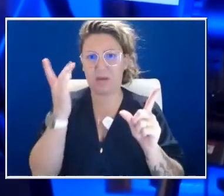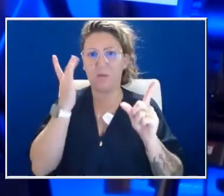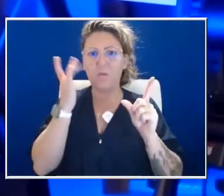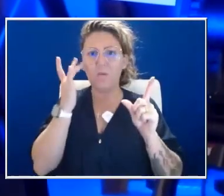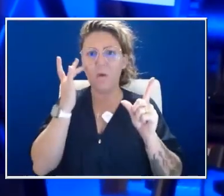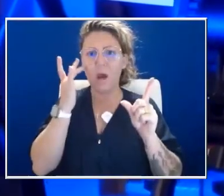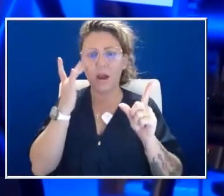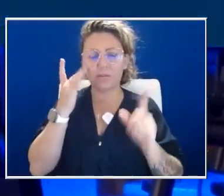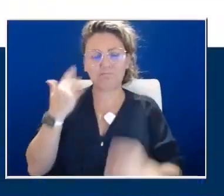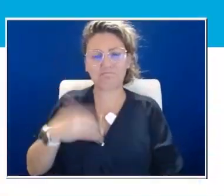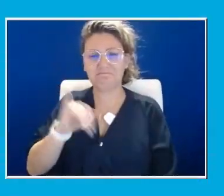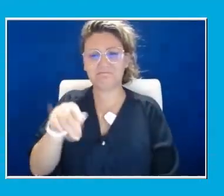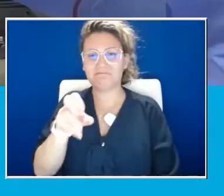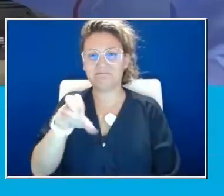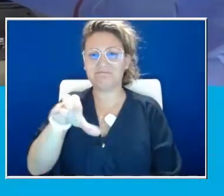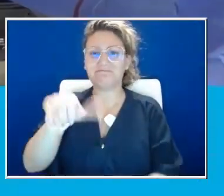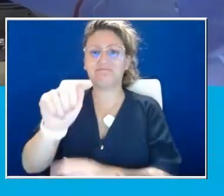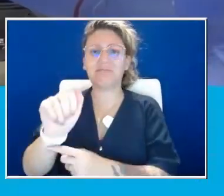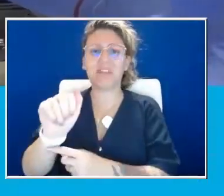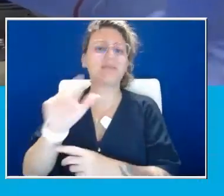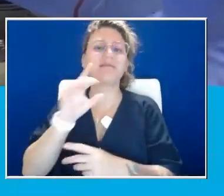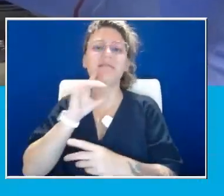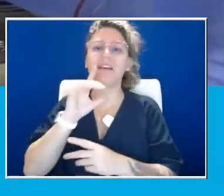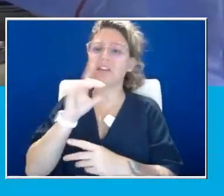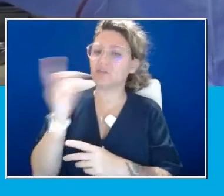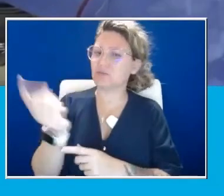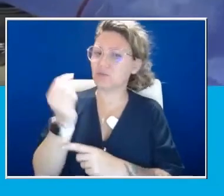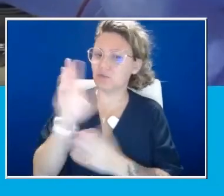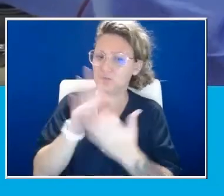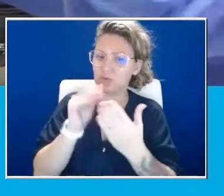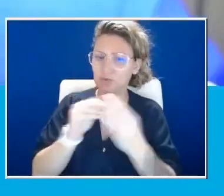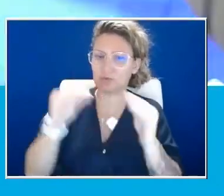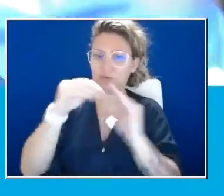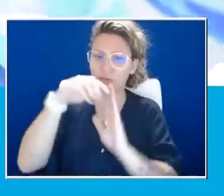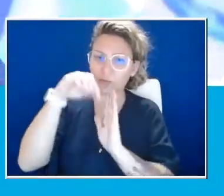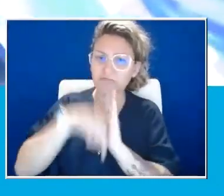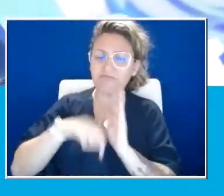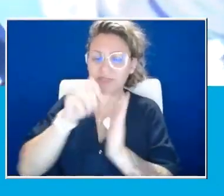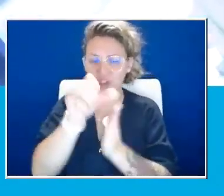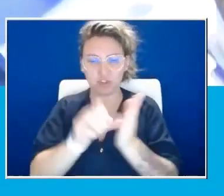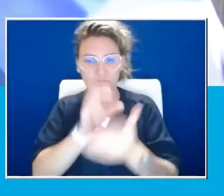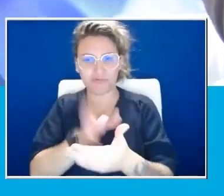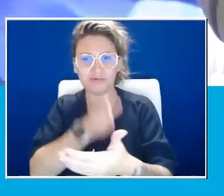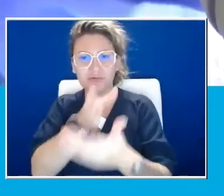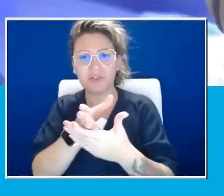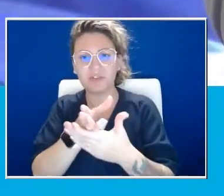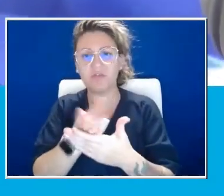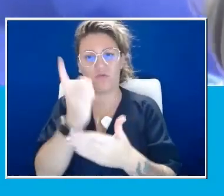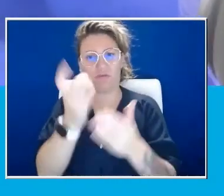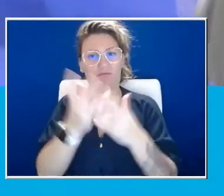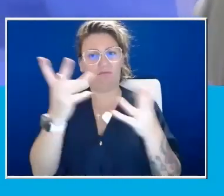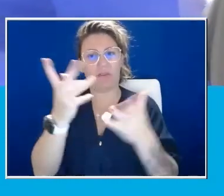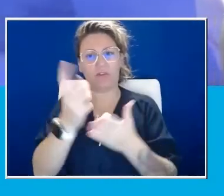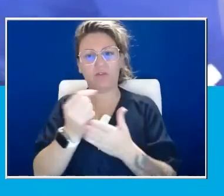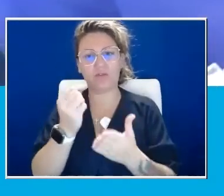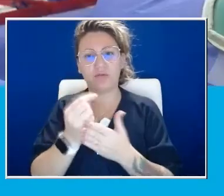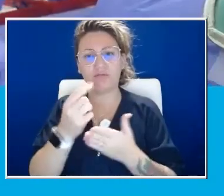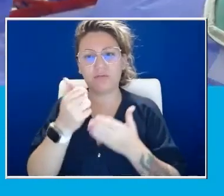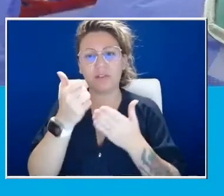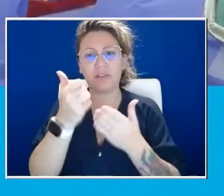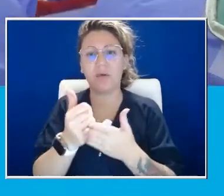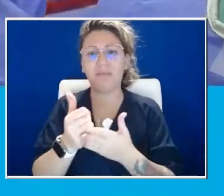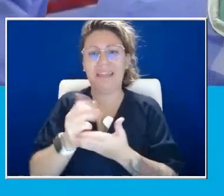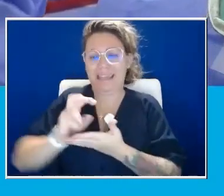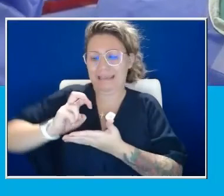Jessica Lovell. On Tuesday, we learn more about a surgical intervention that is one of many treatments helping epilepsy